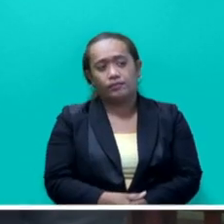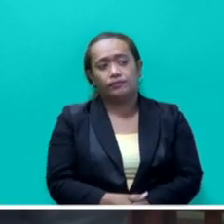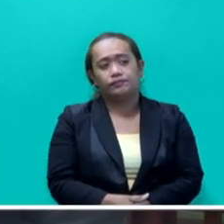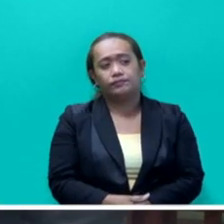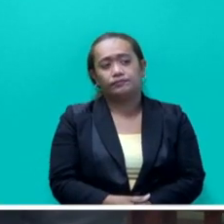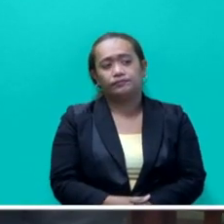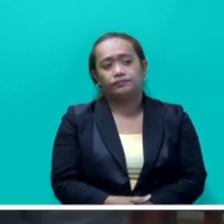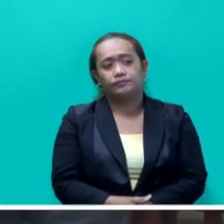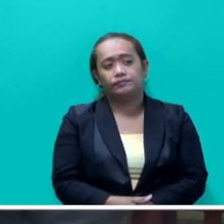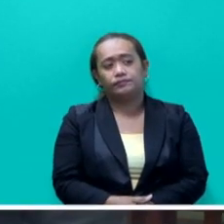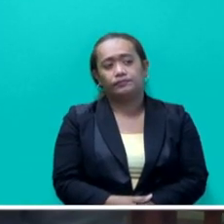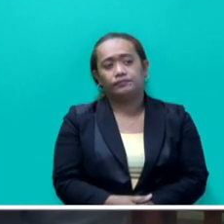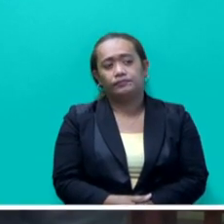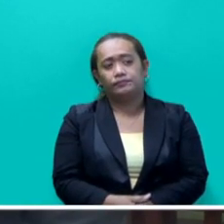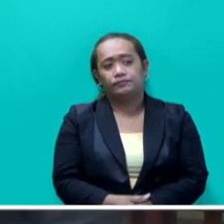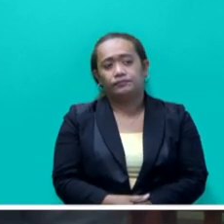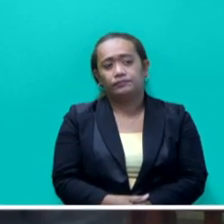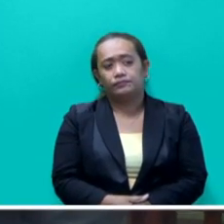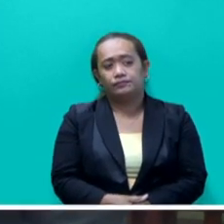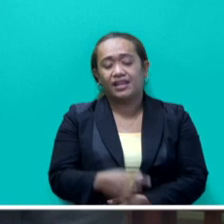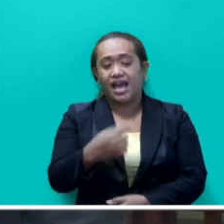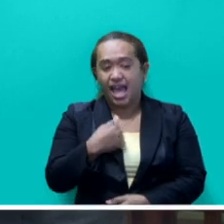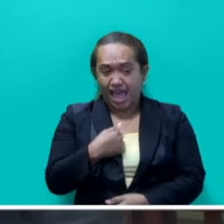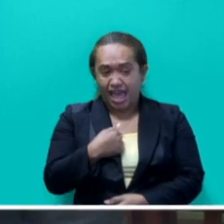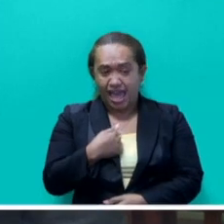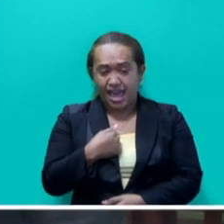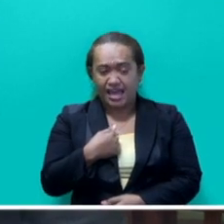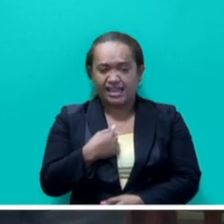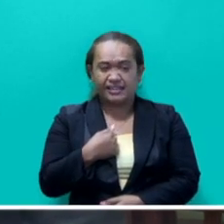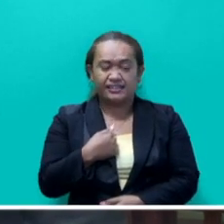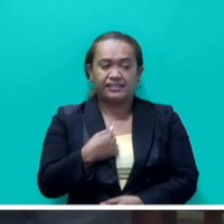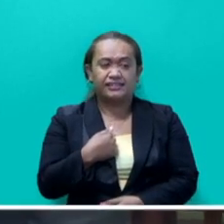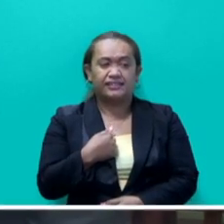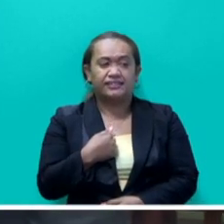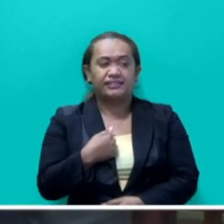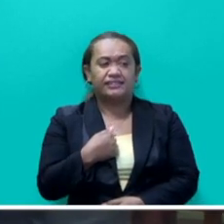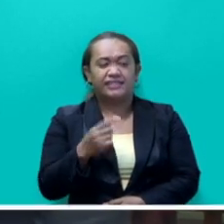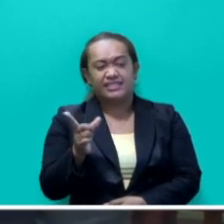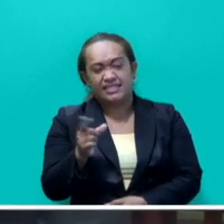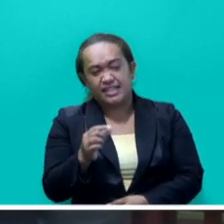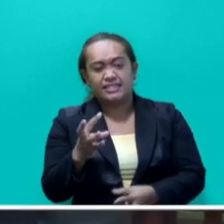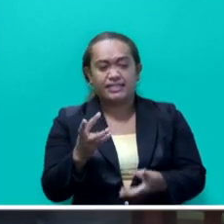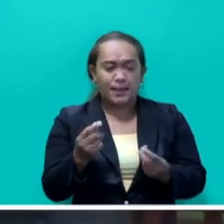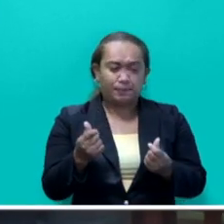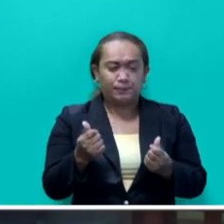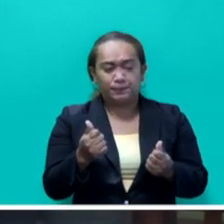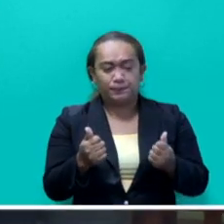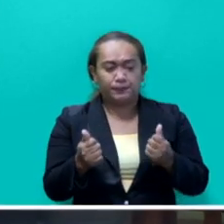I did some sort of